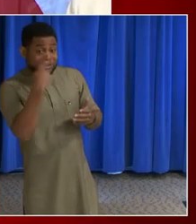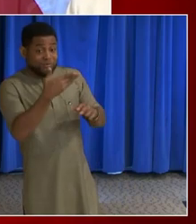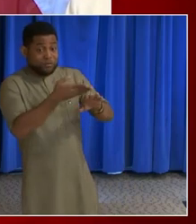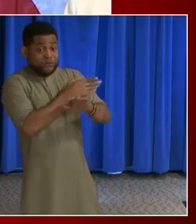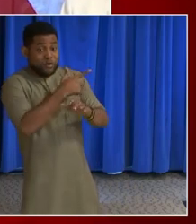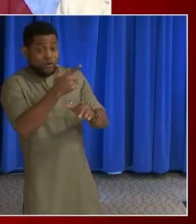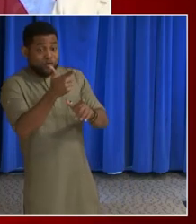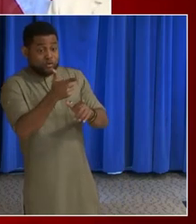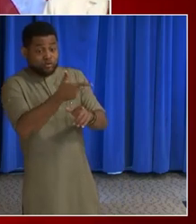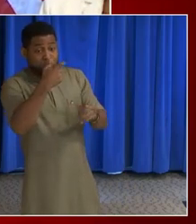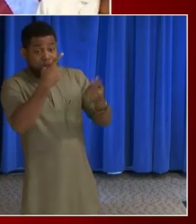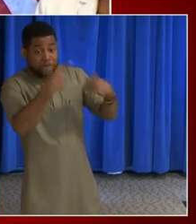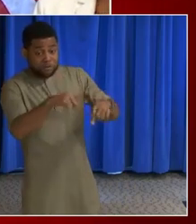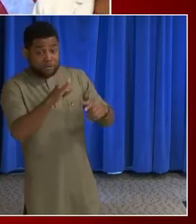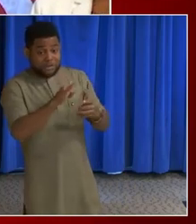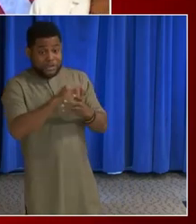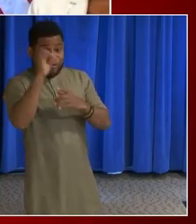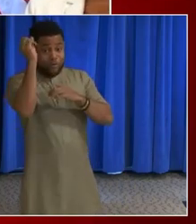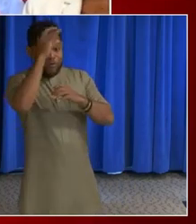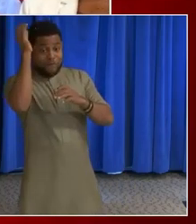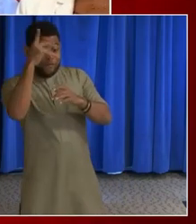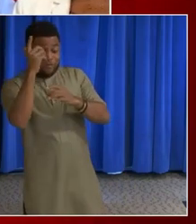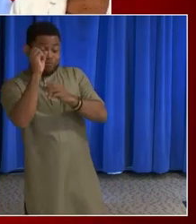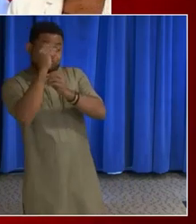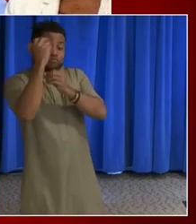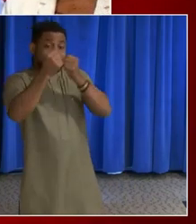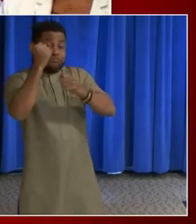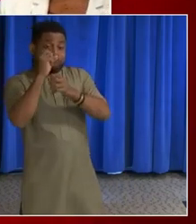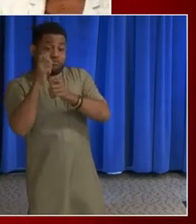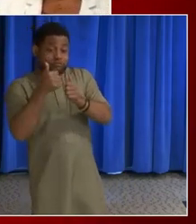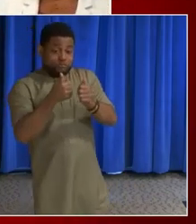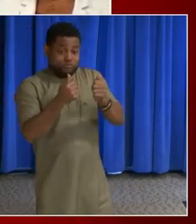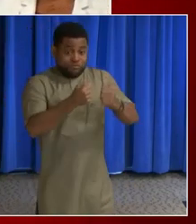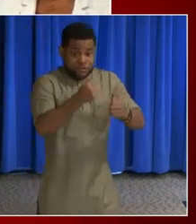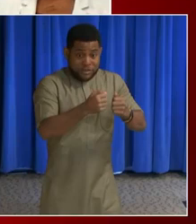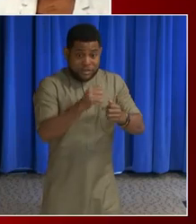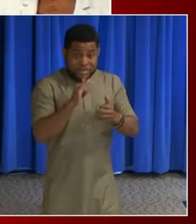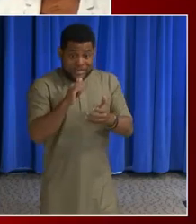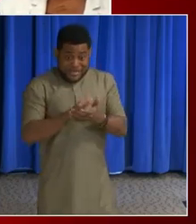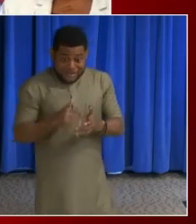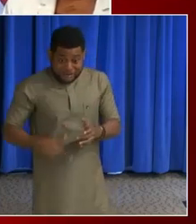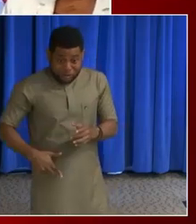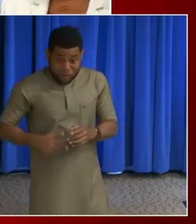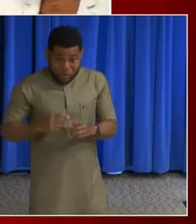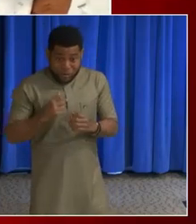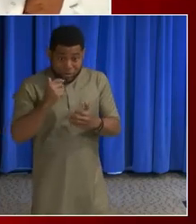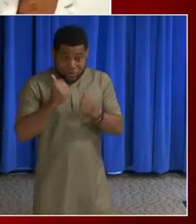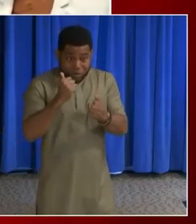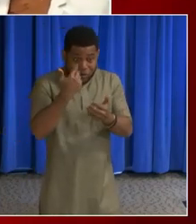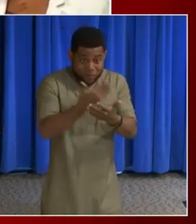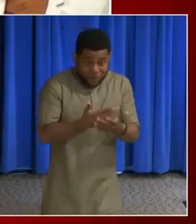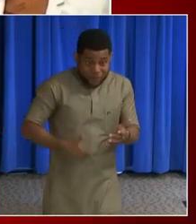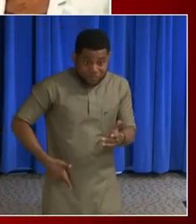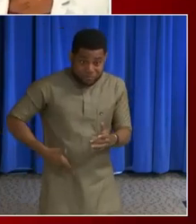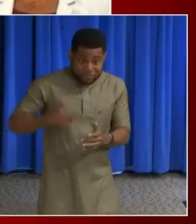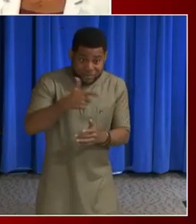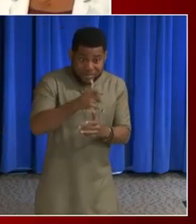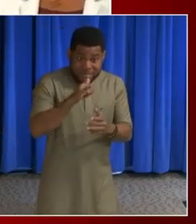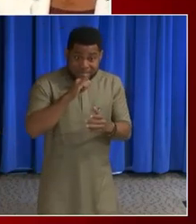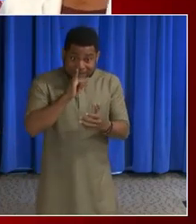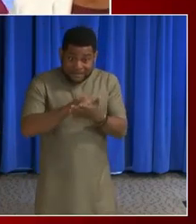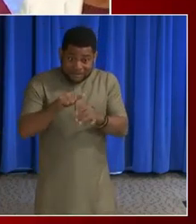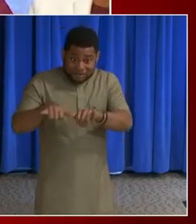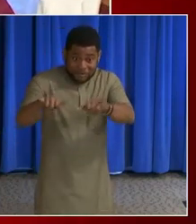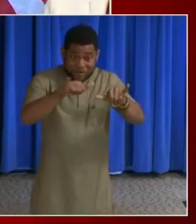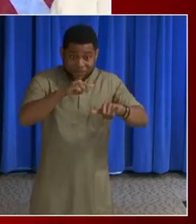gun out as he's driving. Is that standard? Is it trained? Is it expected? So the officer, where he pulled the gun out